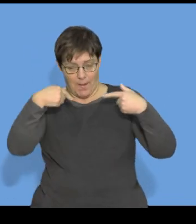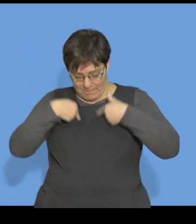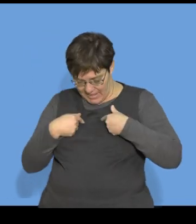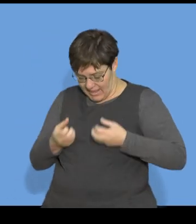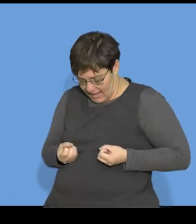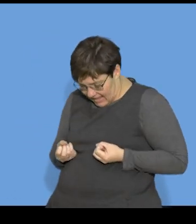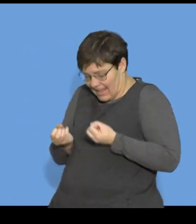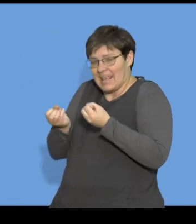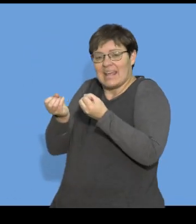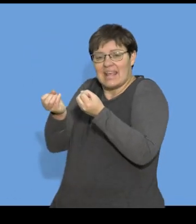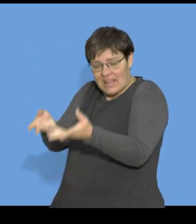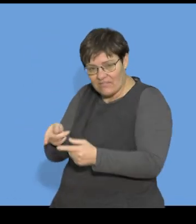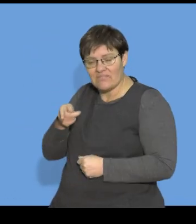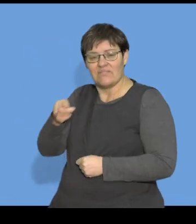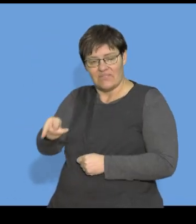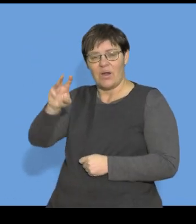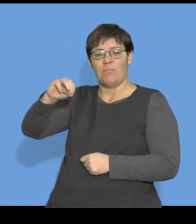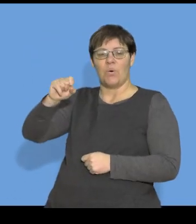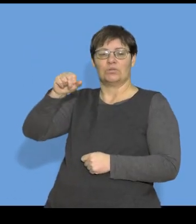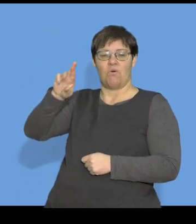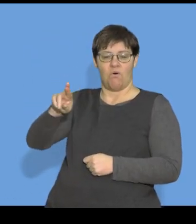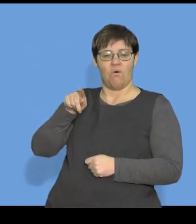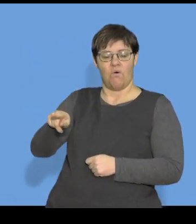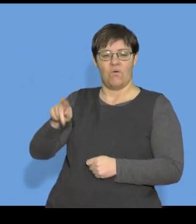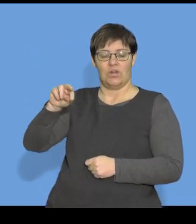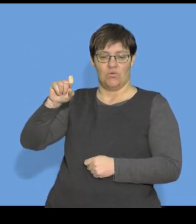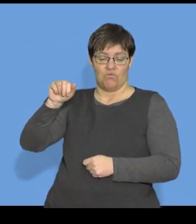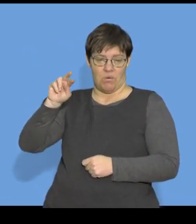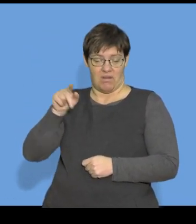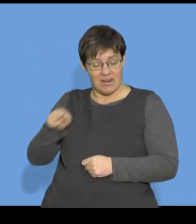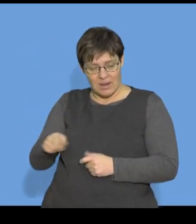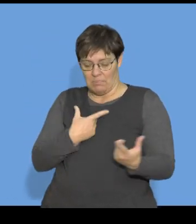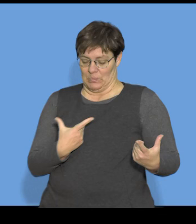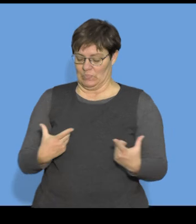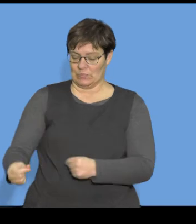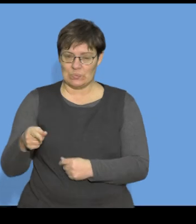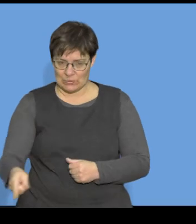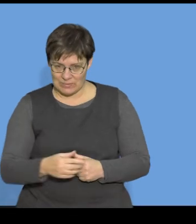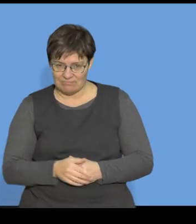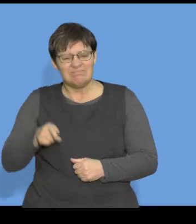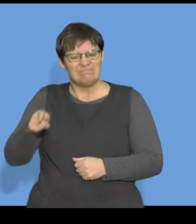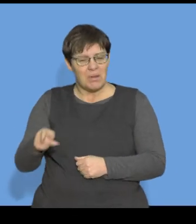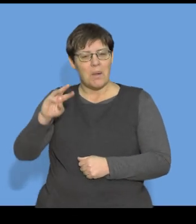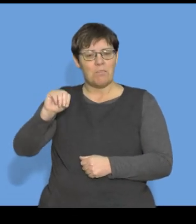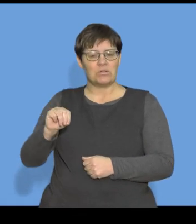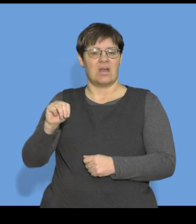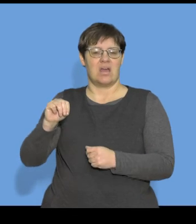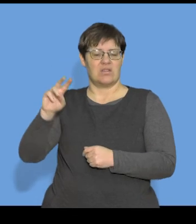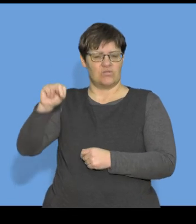carries that impulse towards the motor neuron. And let's see what the motor neuron